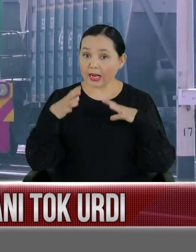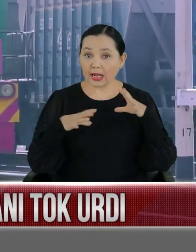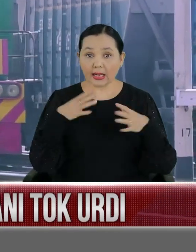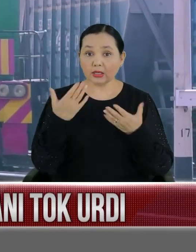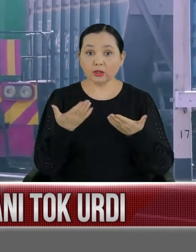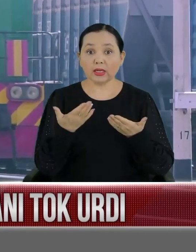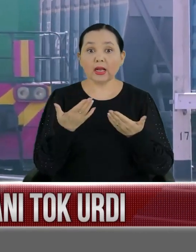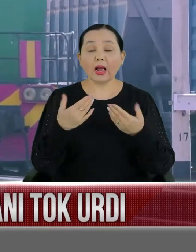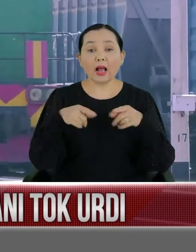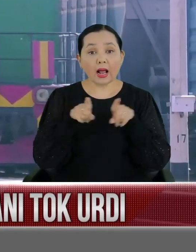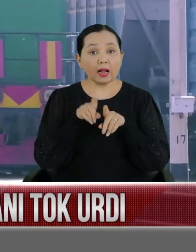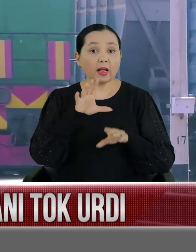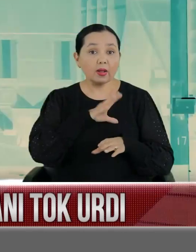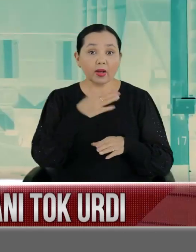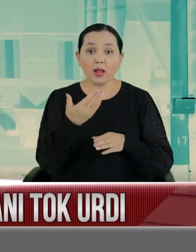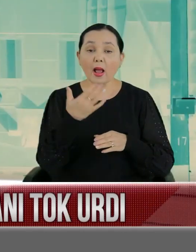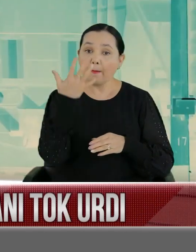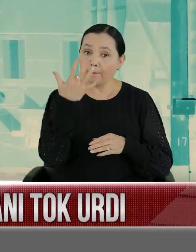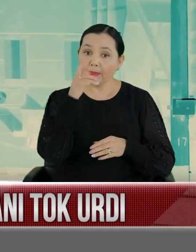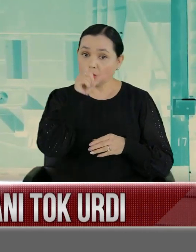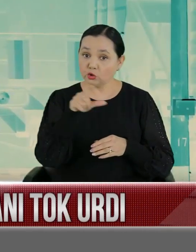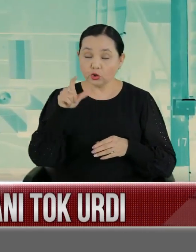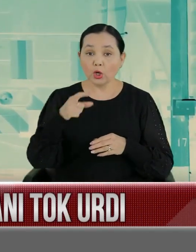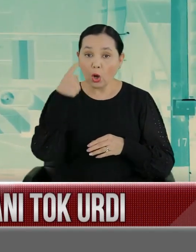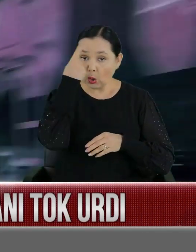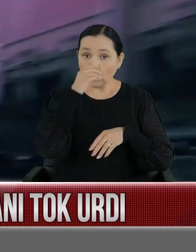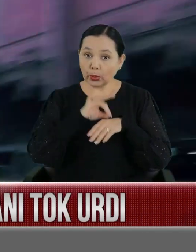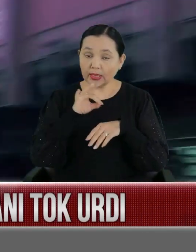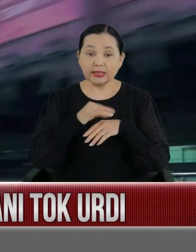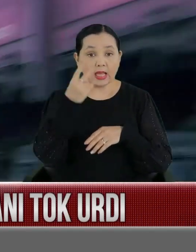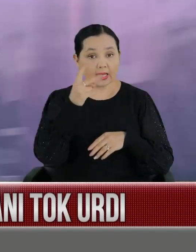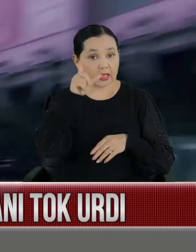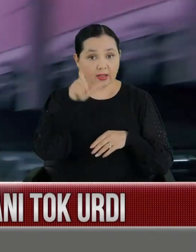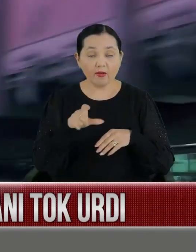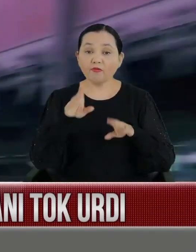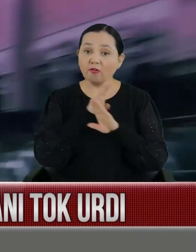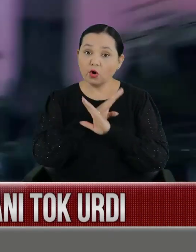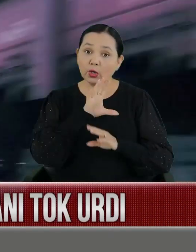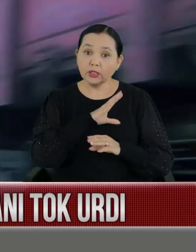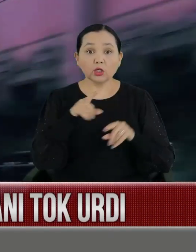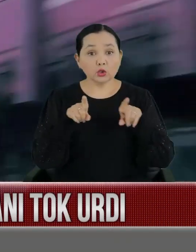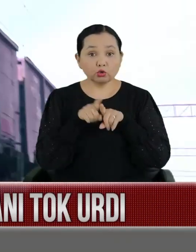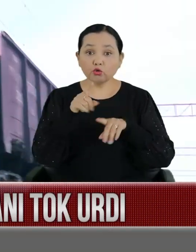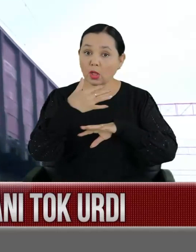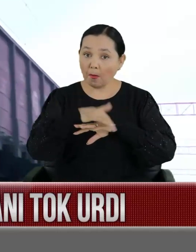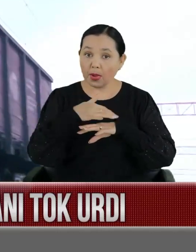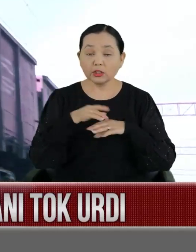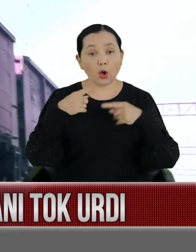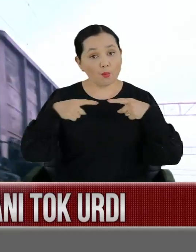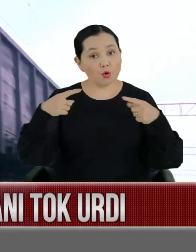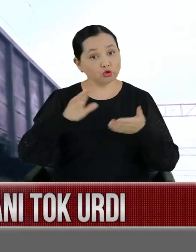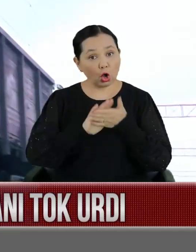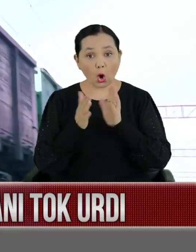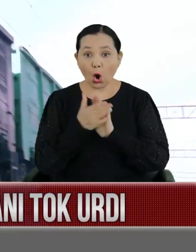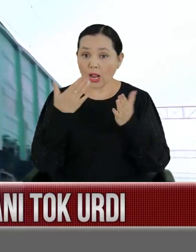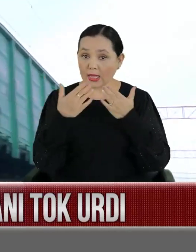Lekin spirtli ichimlik ichib harakatlanganlarning 5 tasi, ruhiy kasallarning 2 nafari ham vafot etgan. Shunday manzirlardagi boshqa